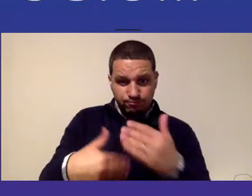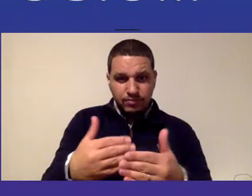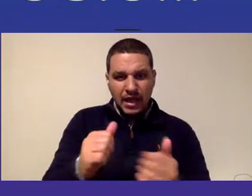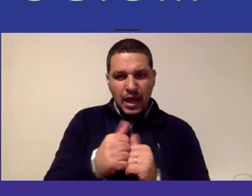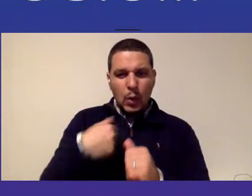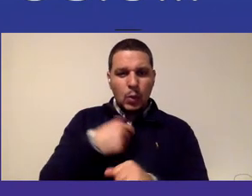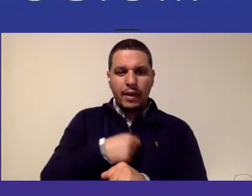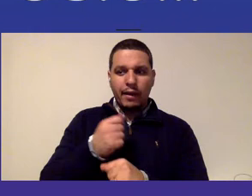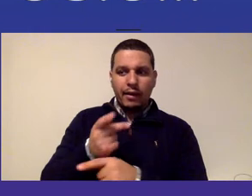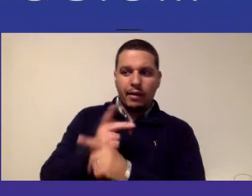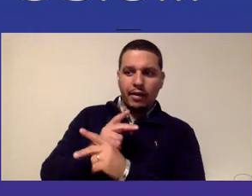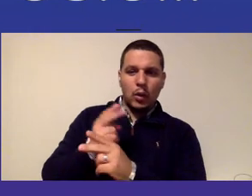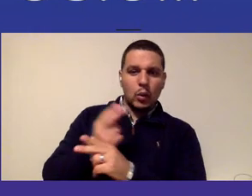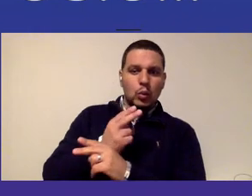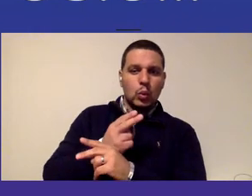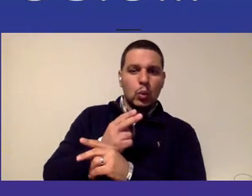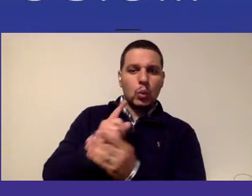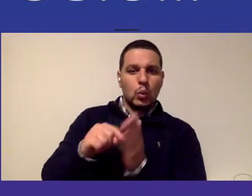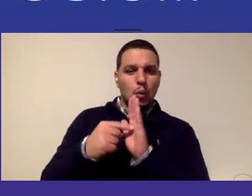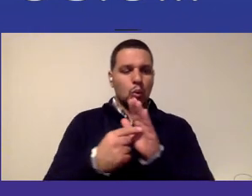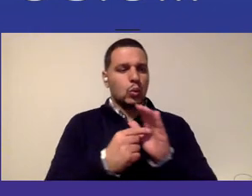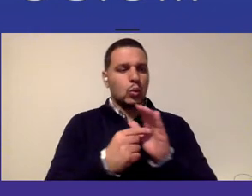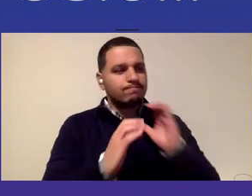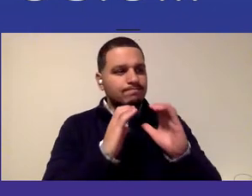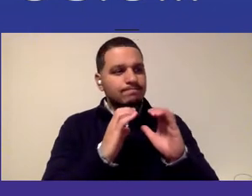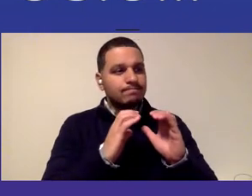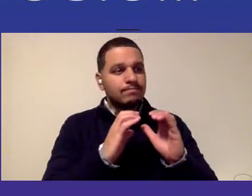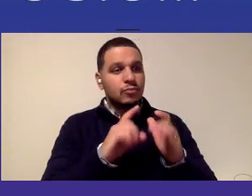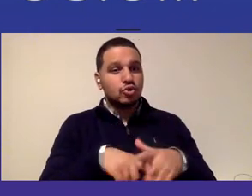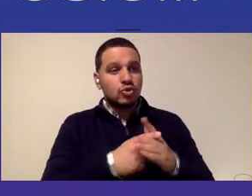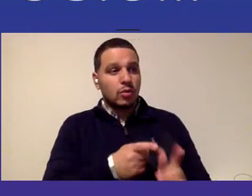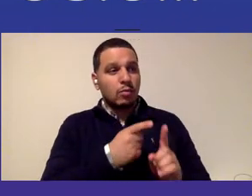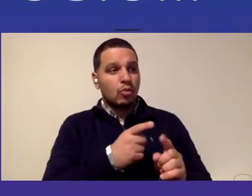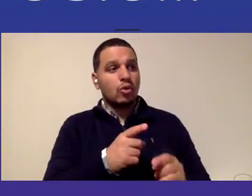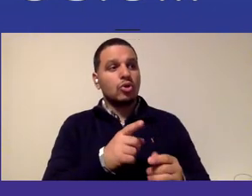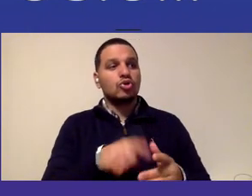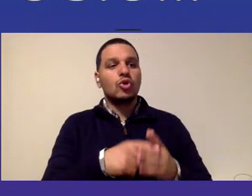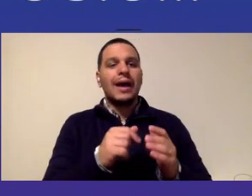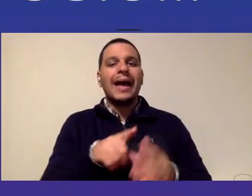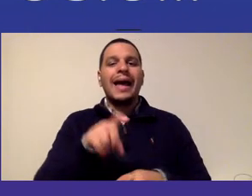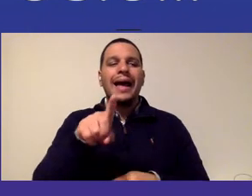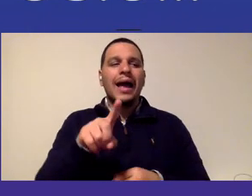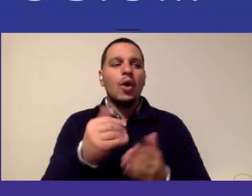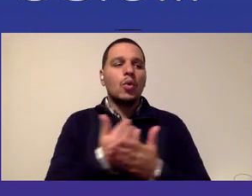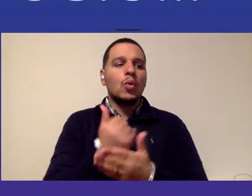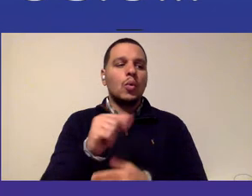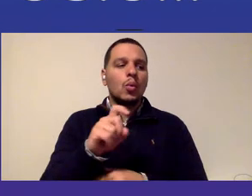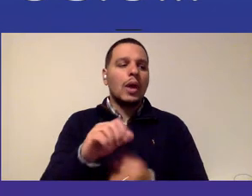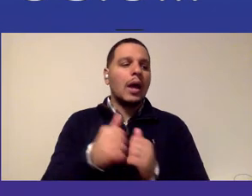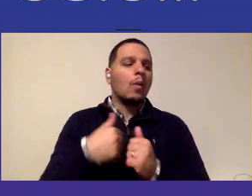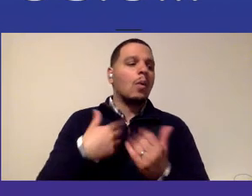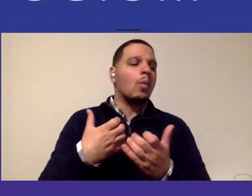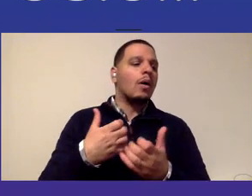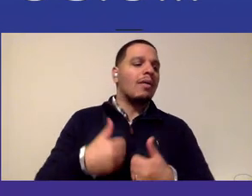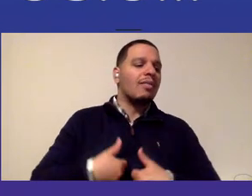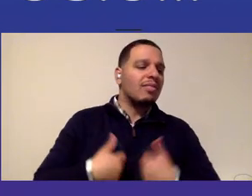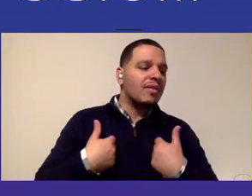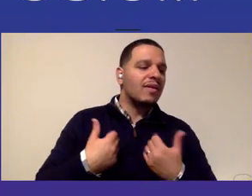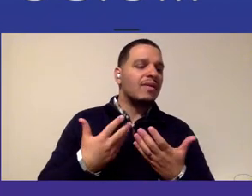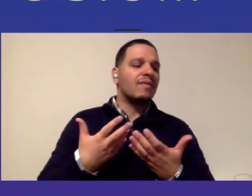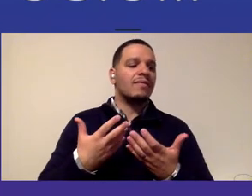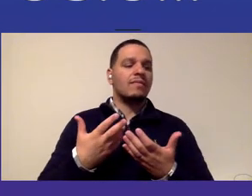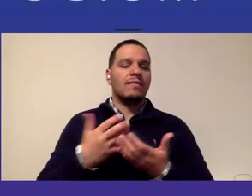of communication and starting point from which to ask other questions about how we want to live and be